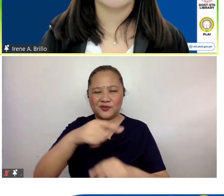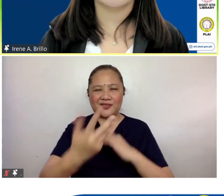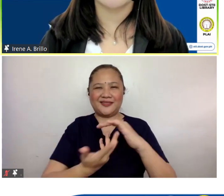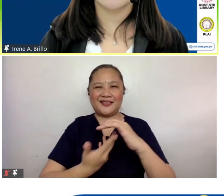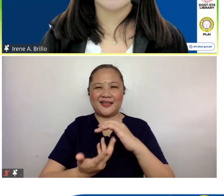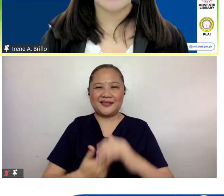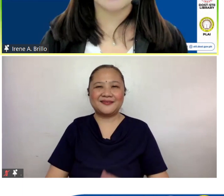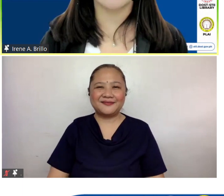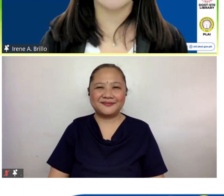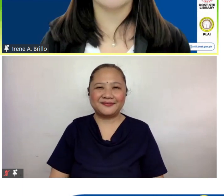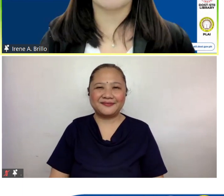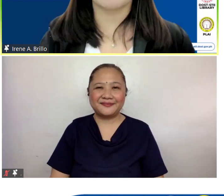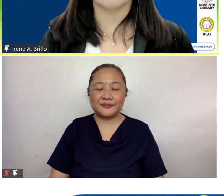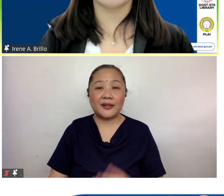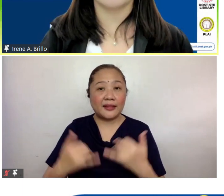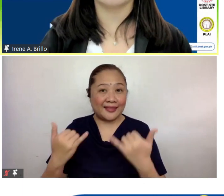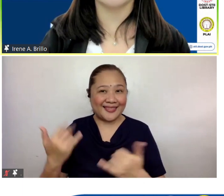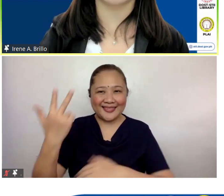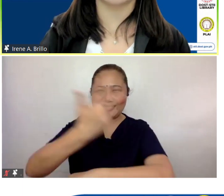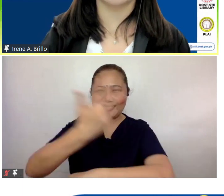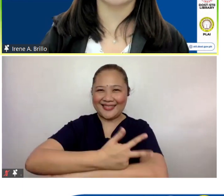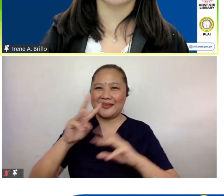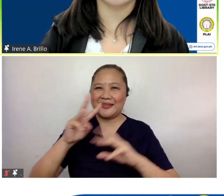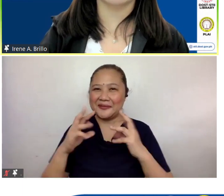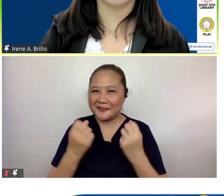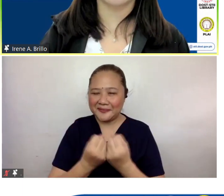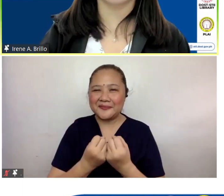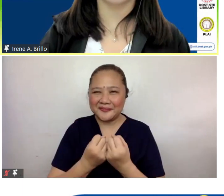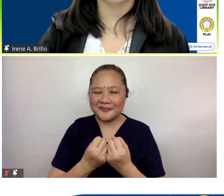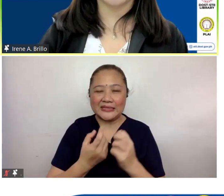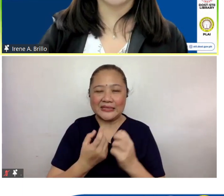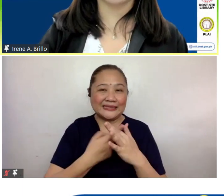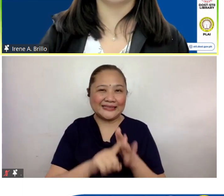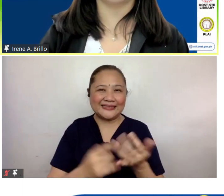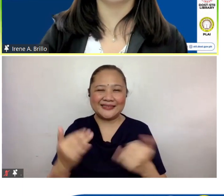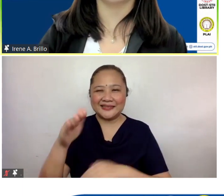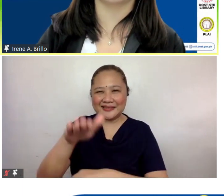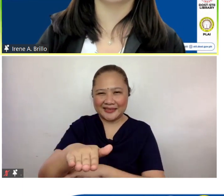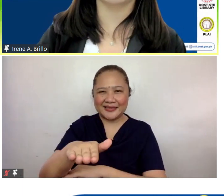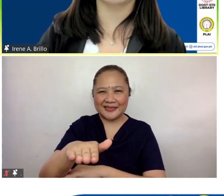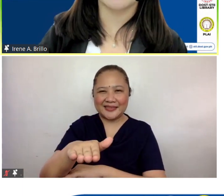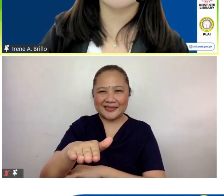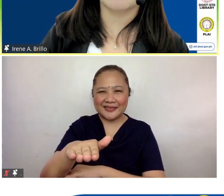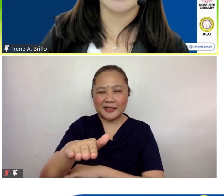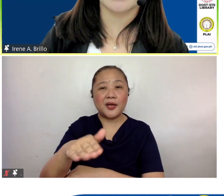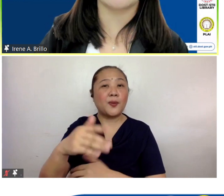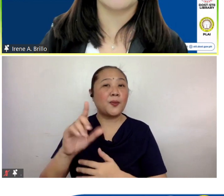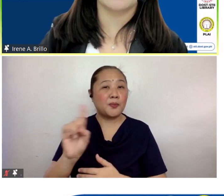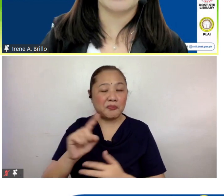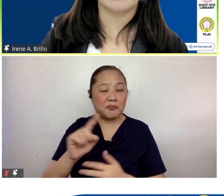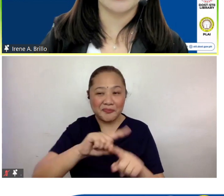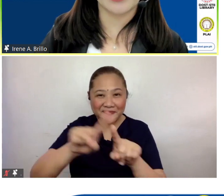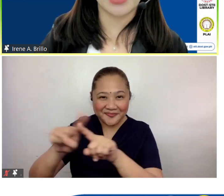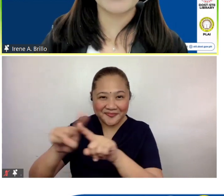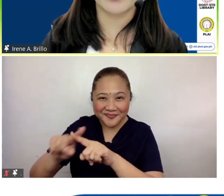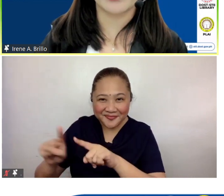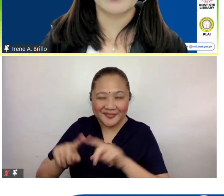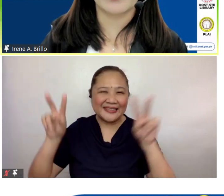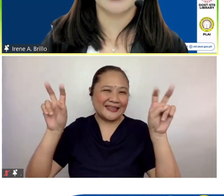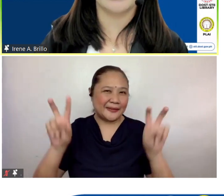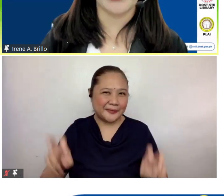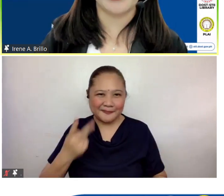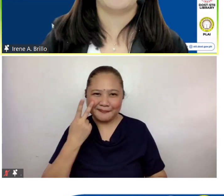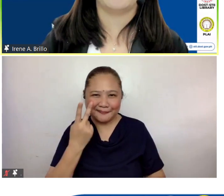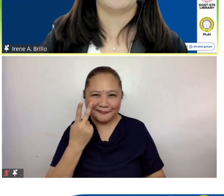So for this 3-day webinar series, starting this afternoon, here are the different topics that we will be looking